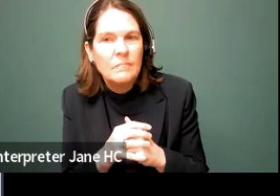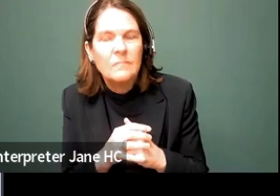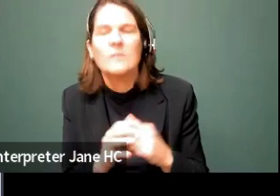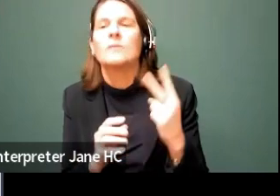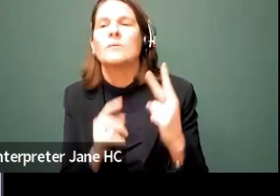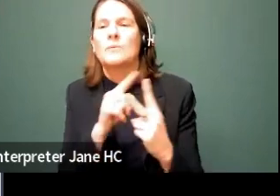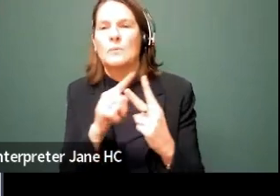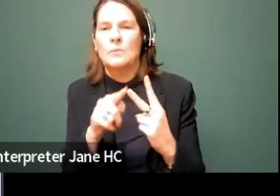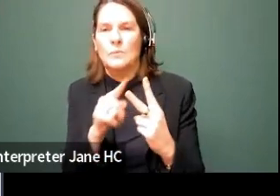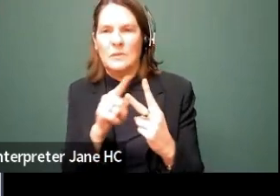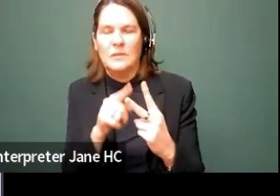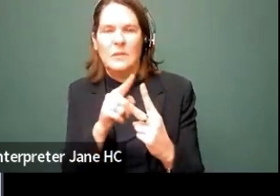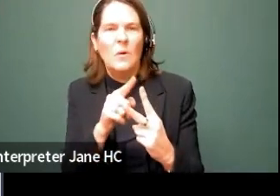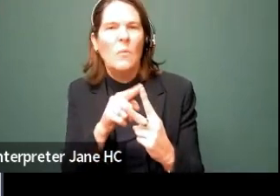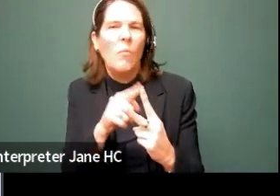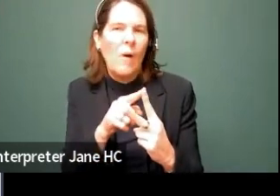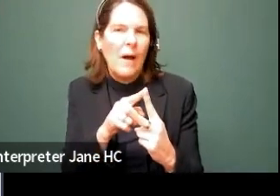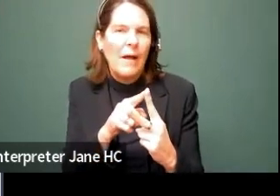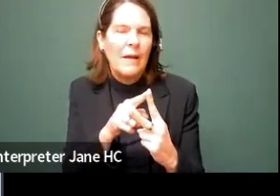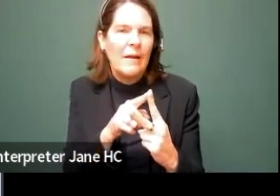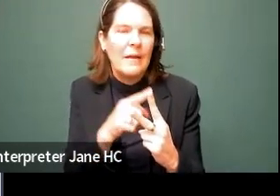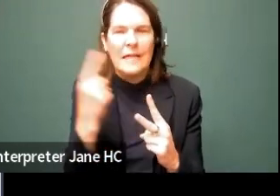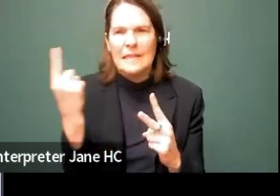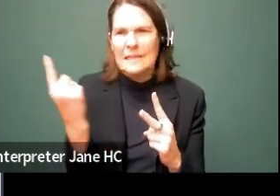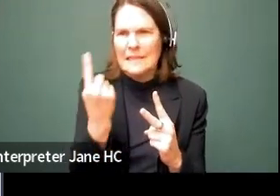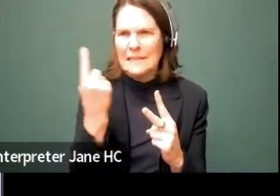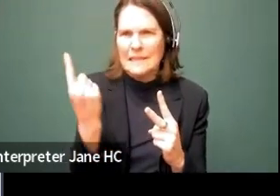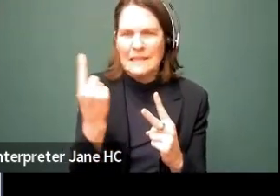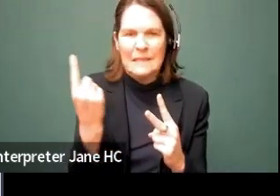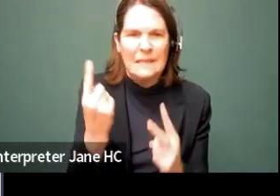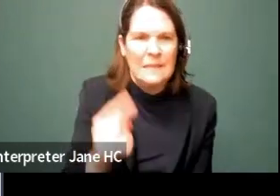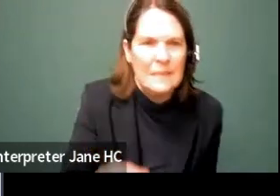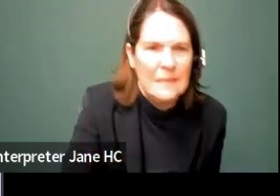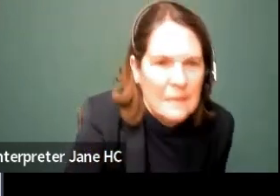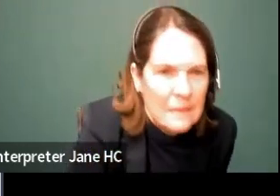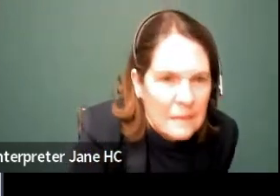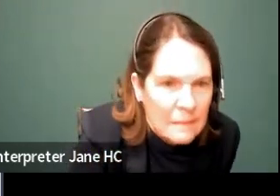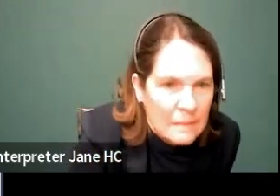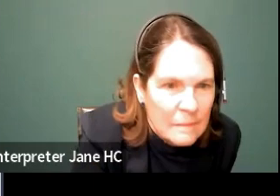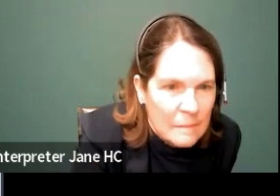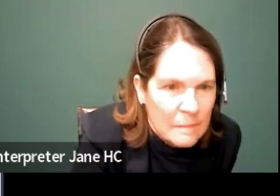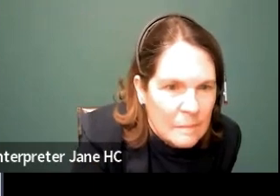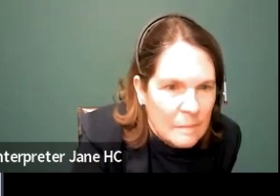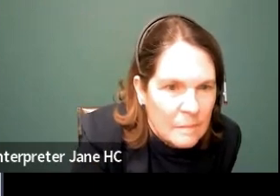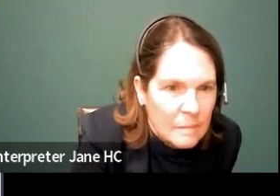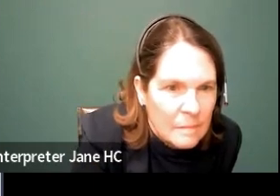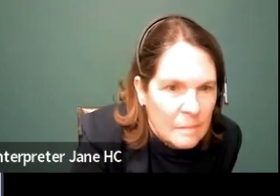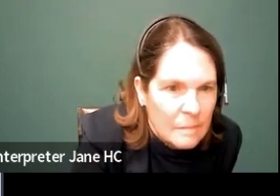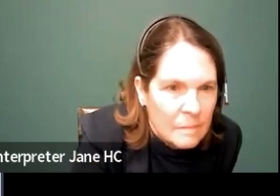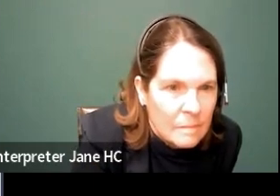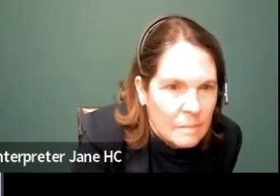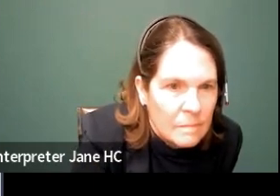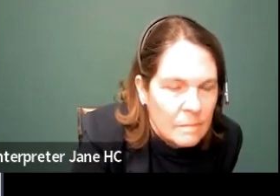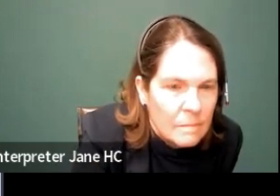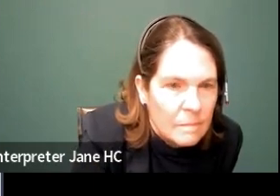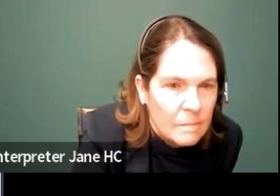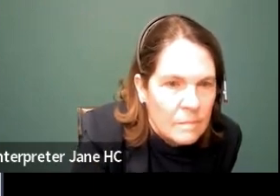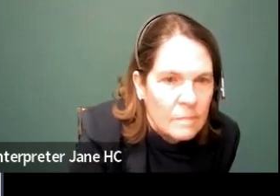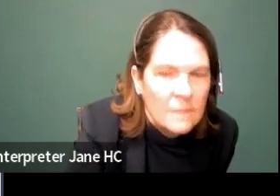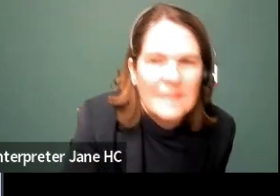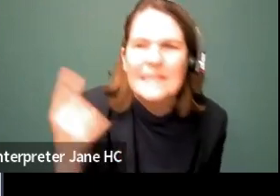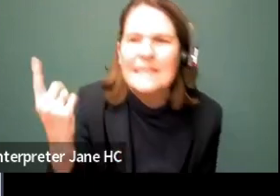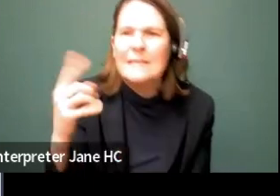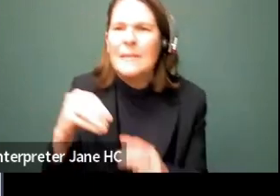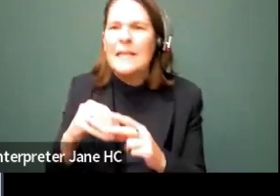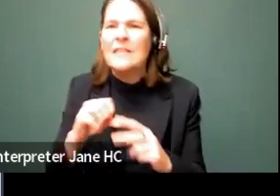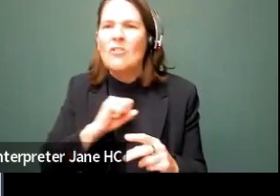things. One of them kind of housekeeping. Somebody is coughing from time to time. So if